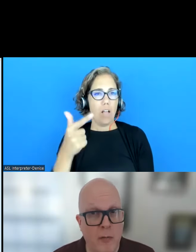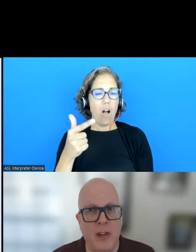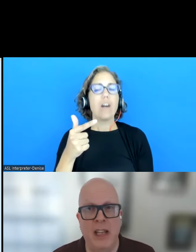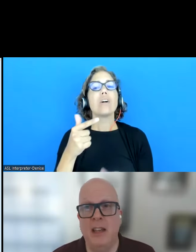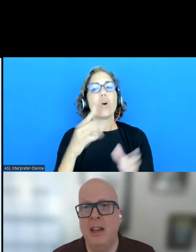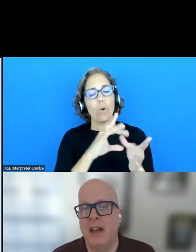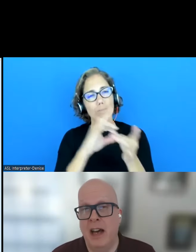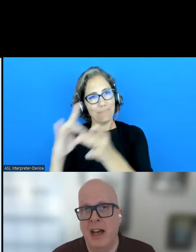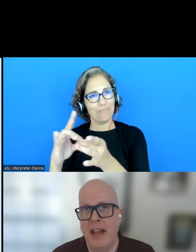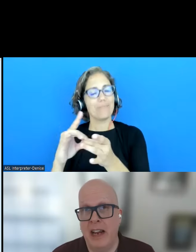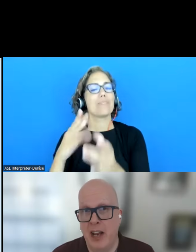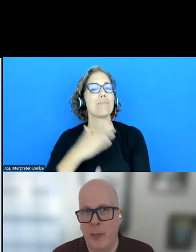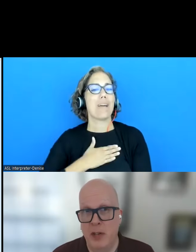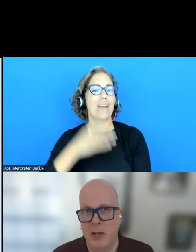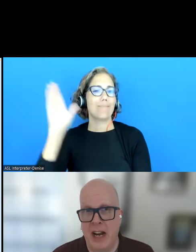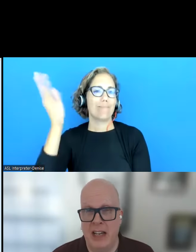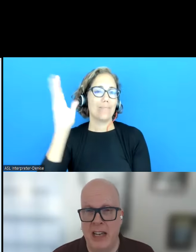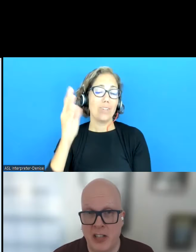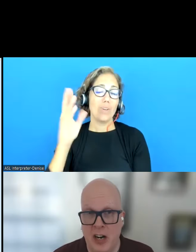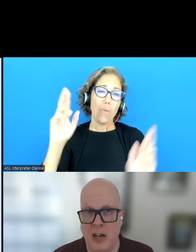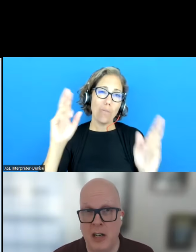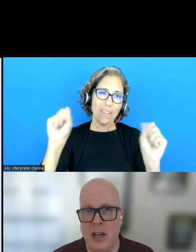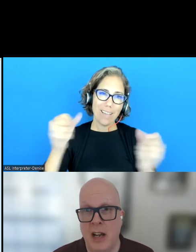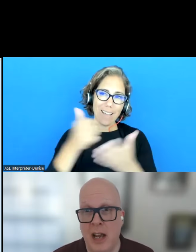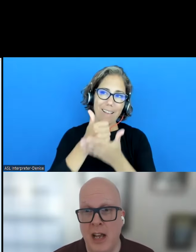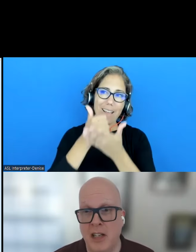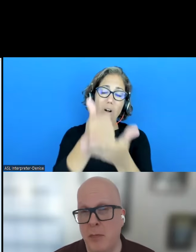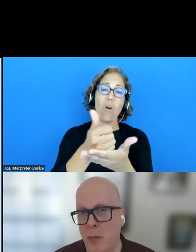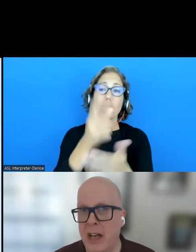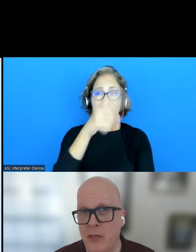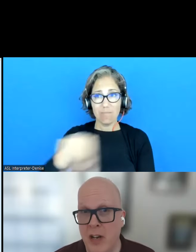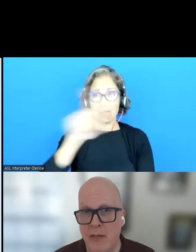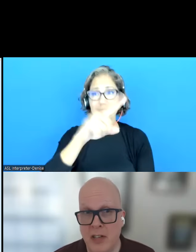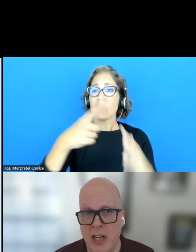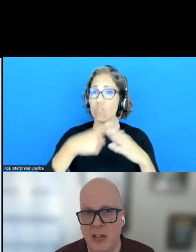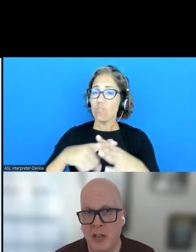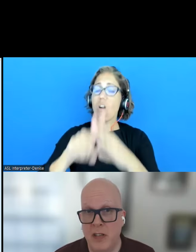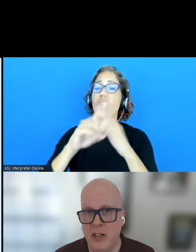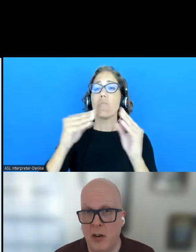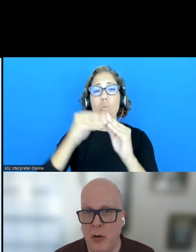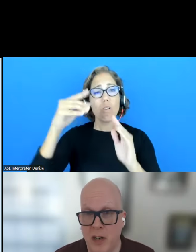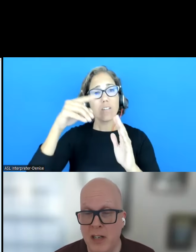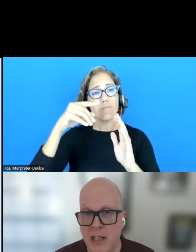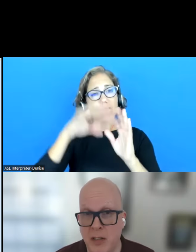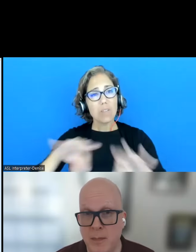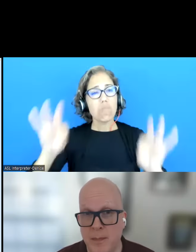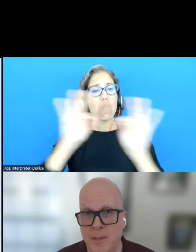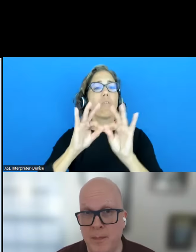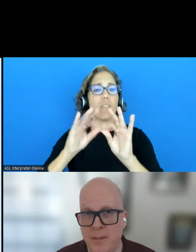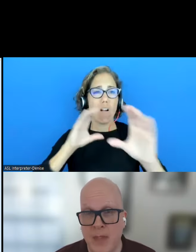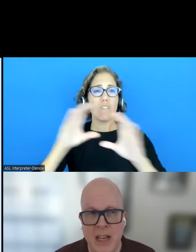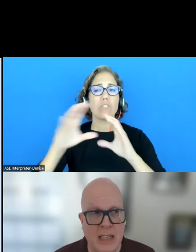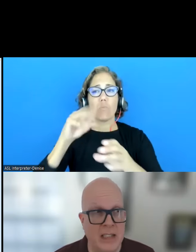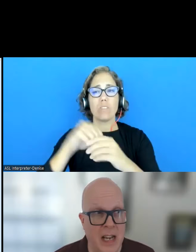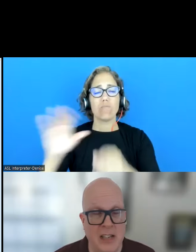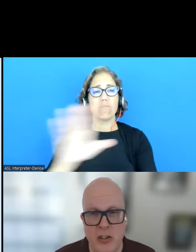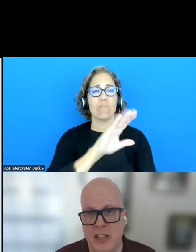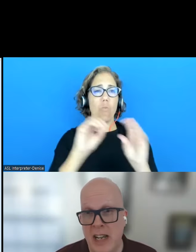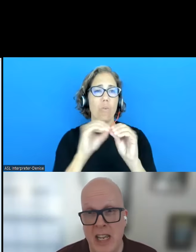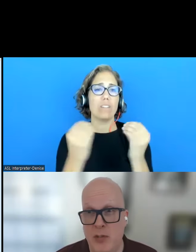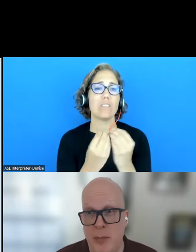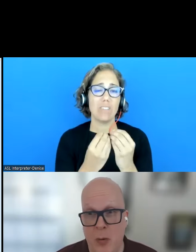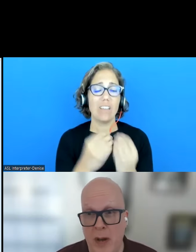So hopefully that can help you kind of kickstart some more meaningful conversations within your own organization. Because it